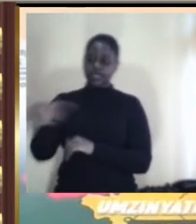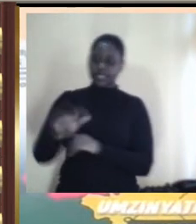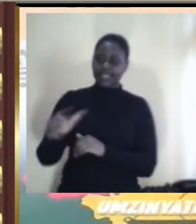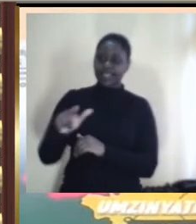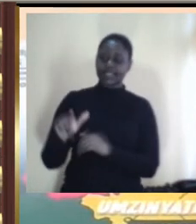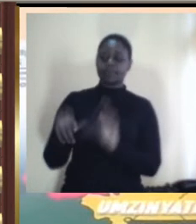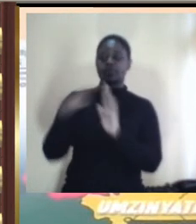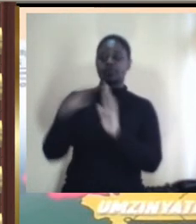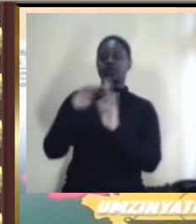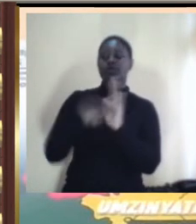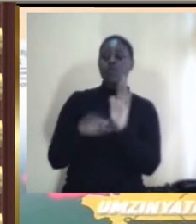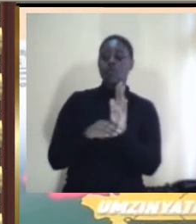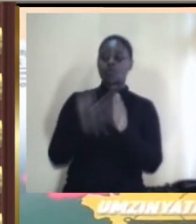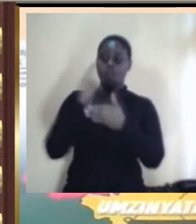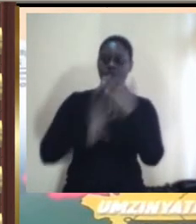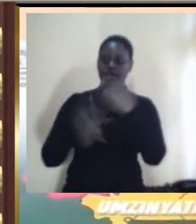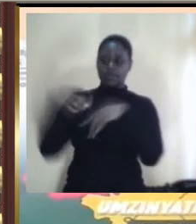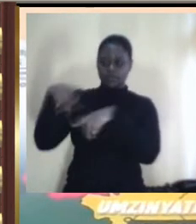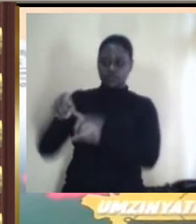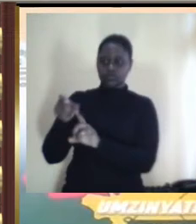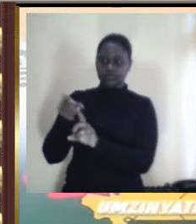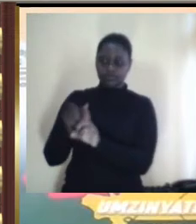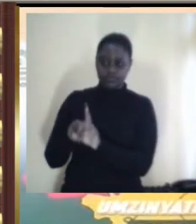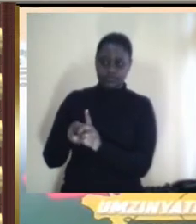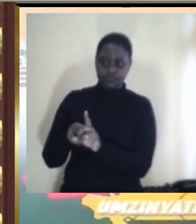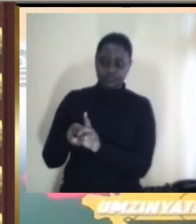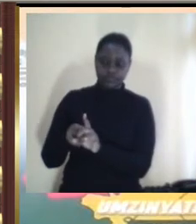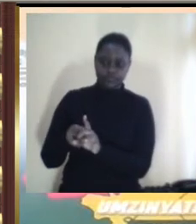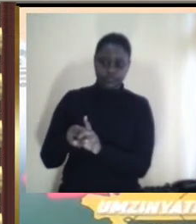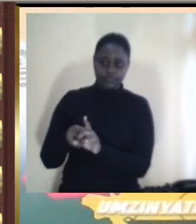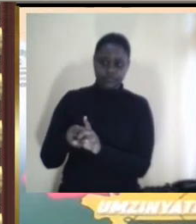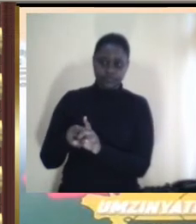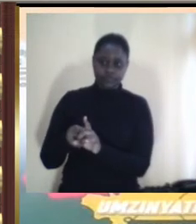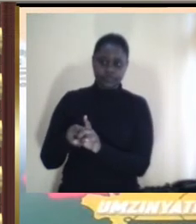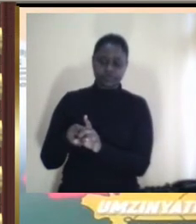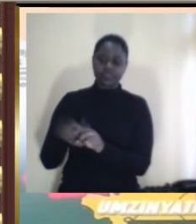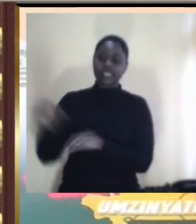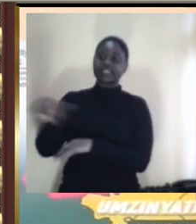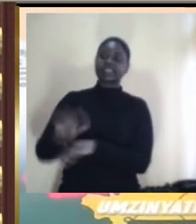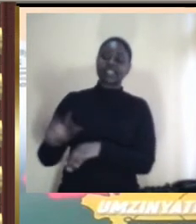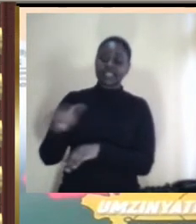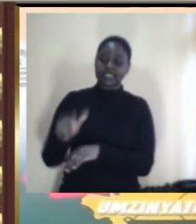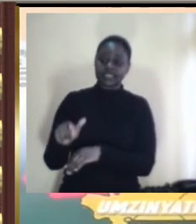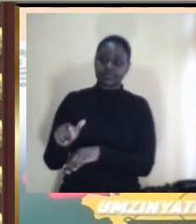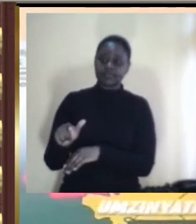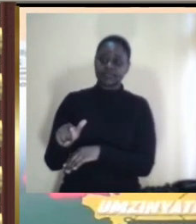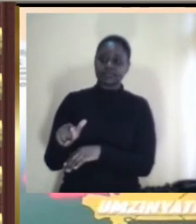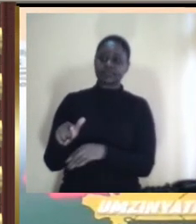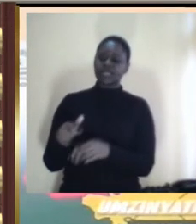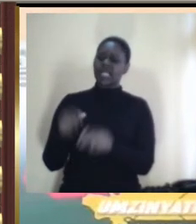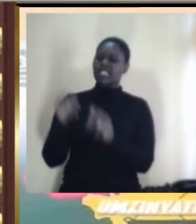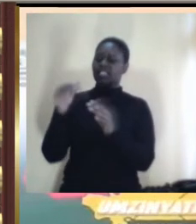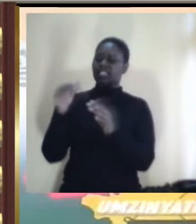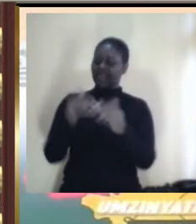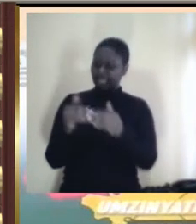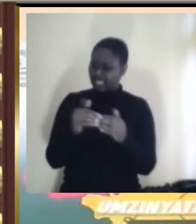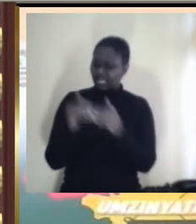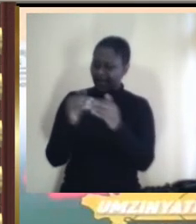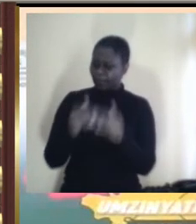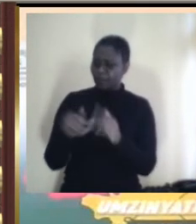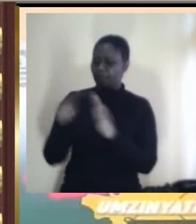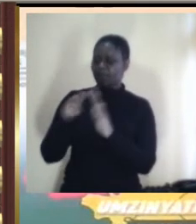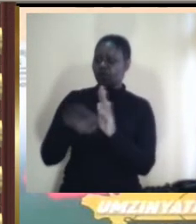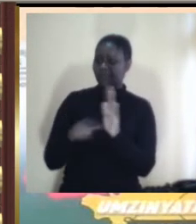program, Honorable Chair and members, it is through its land care program, the department continues